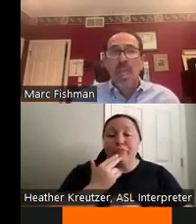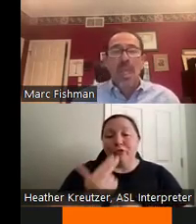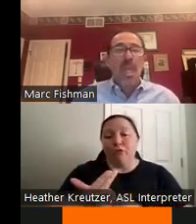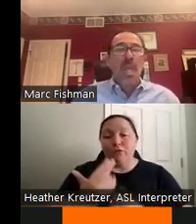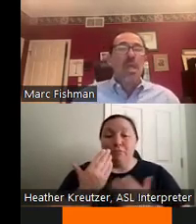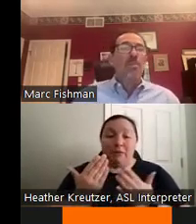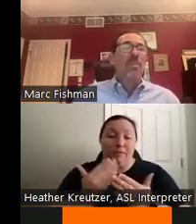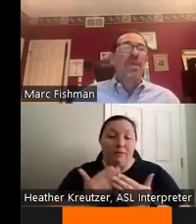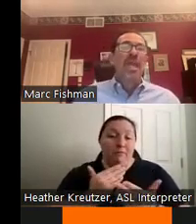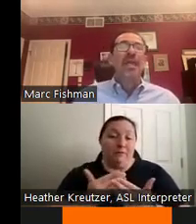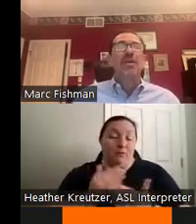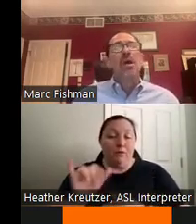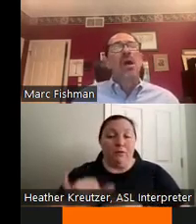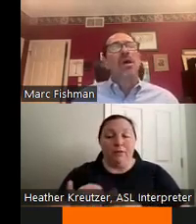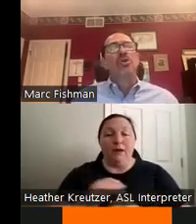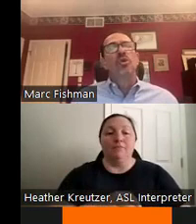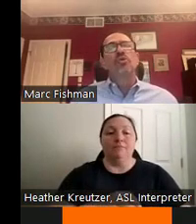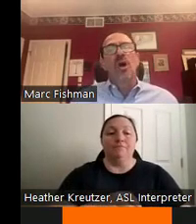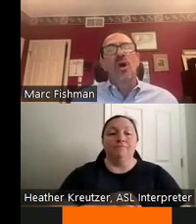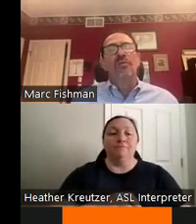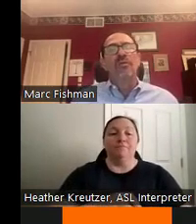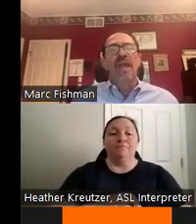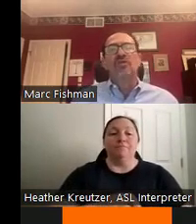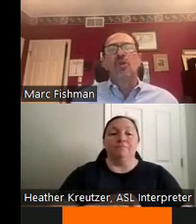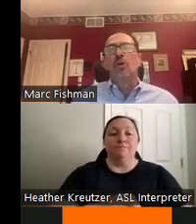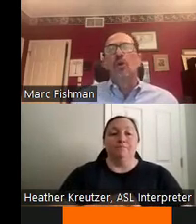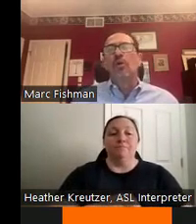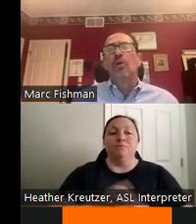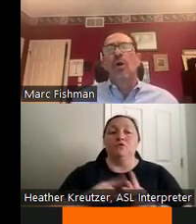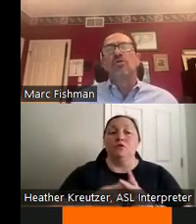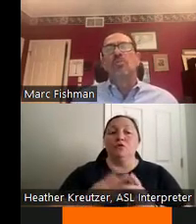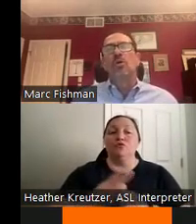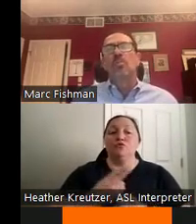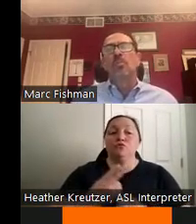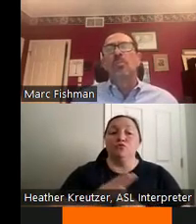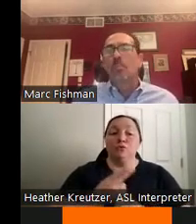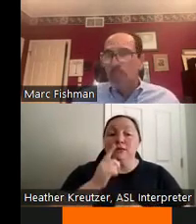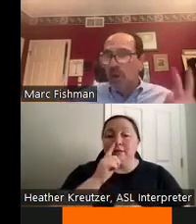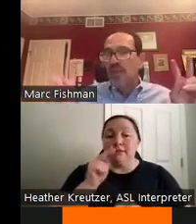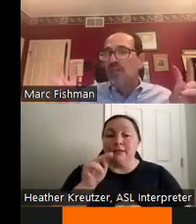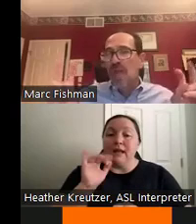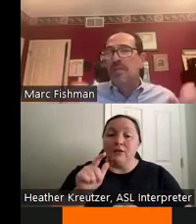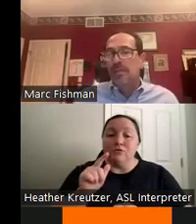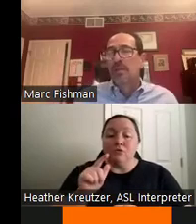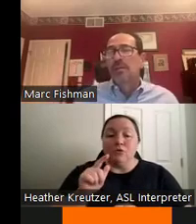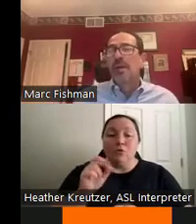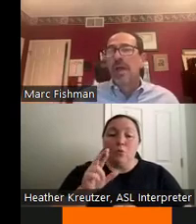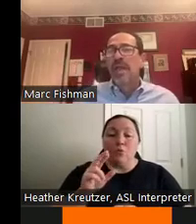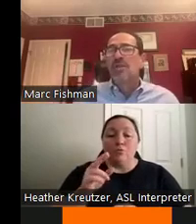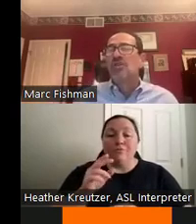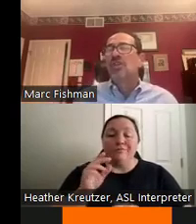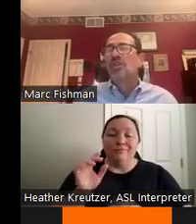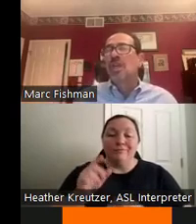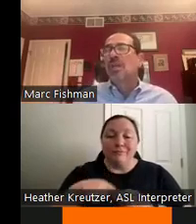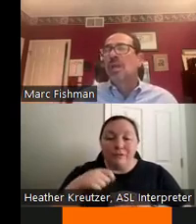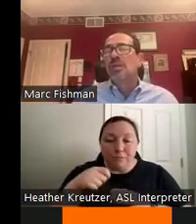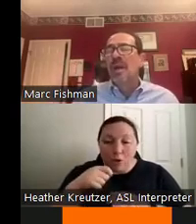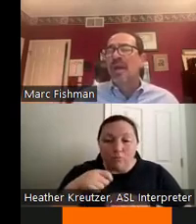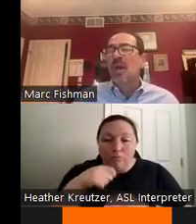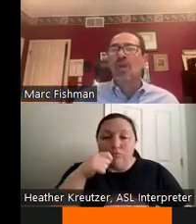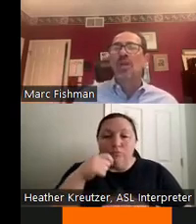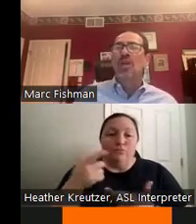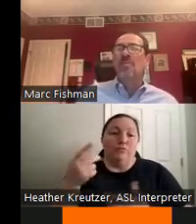earlier. Beginning use of nasal or smoked Percocet at age